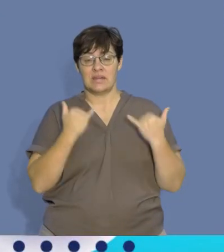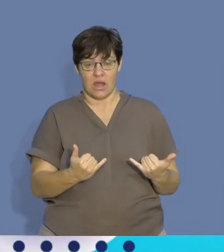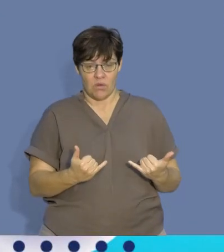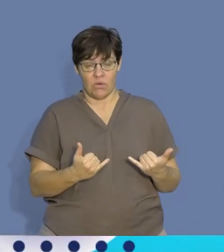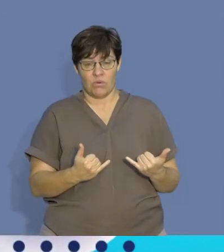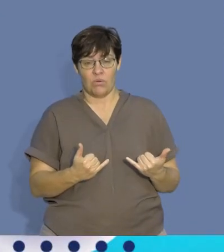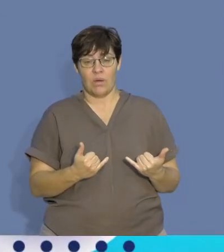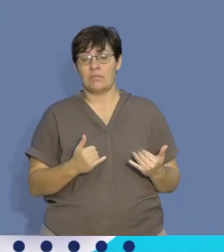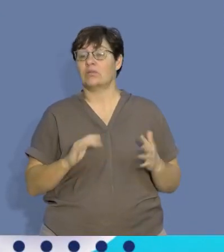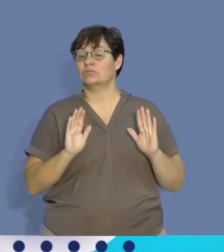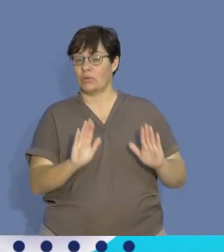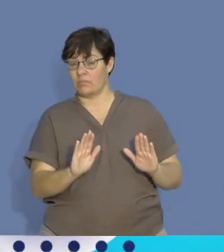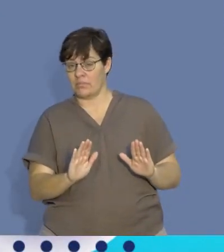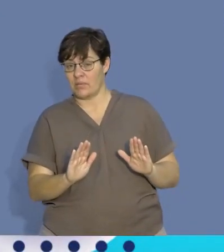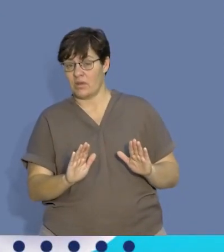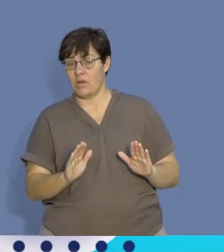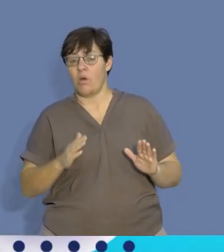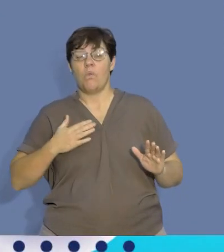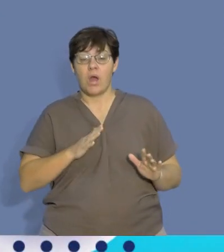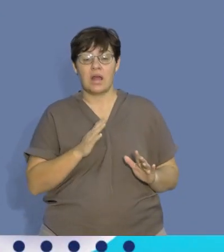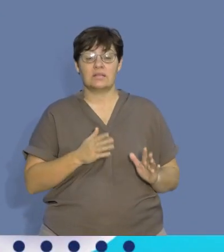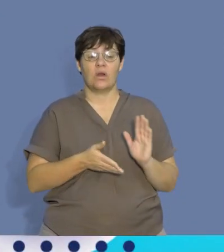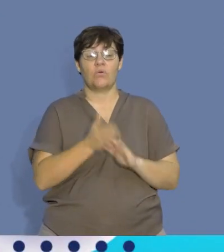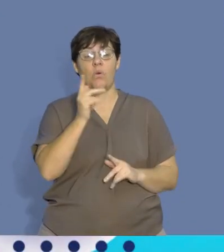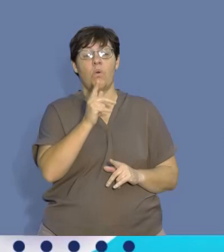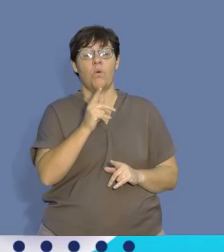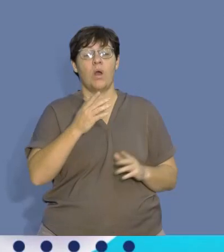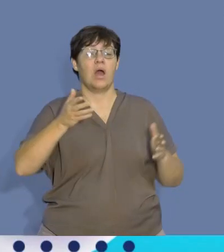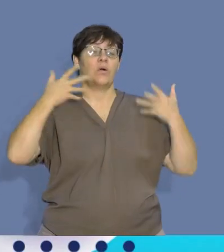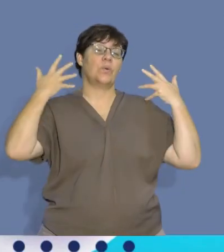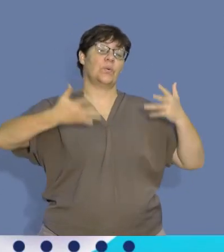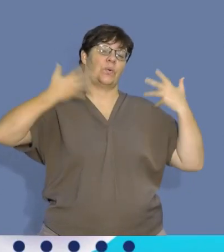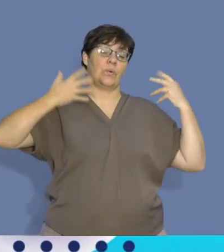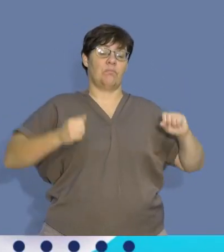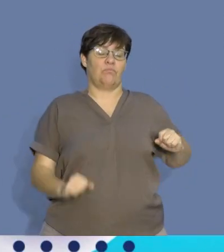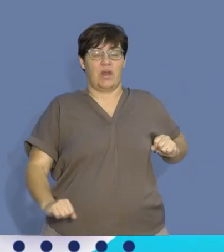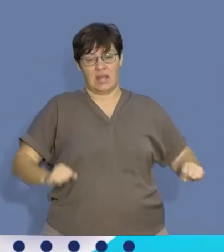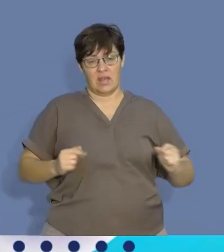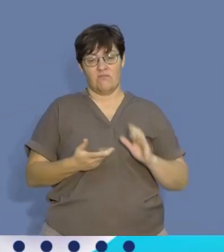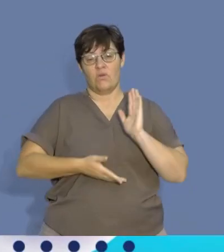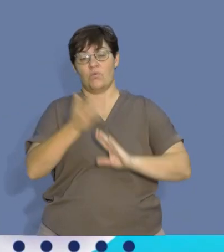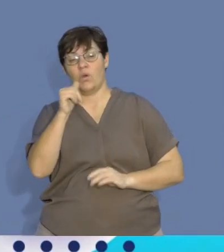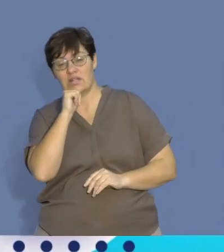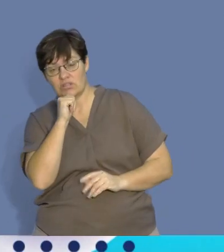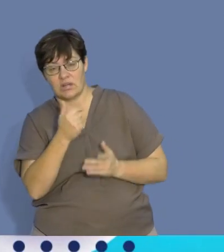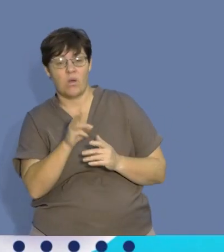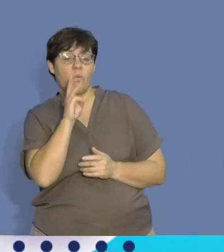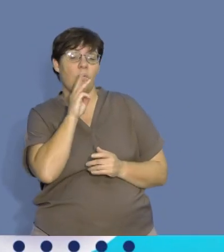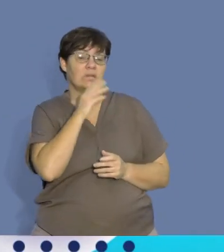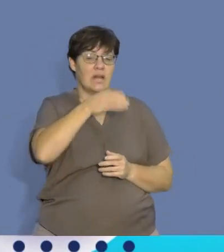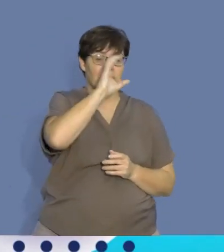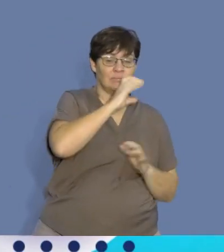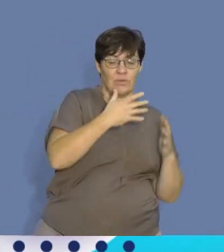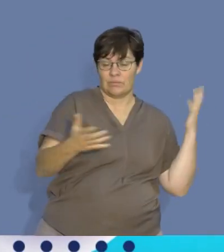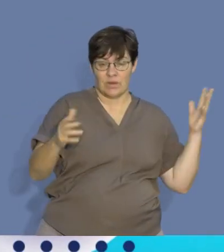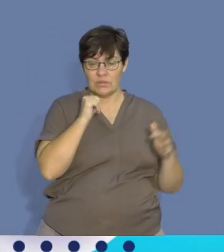What I want to do now is I actually want to stop. I want you guys to go out for a quick break, whether it's to the kitchen